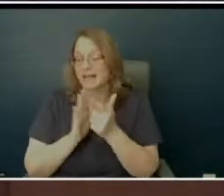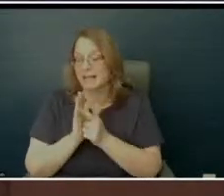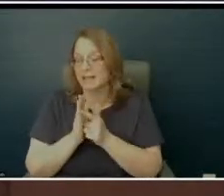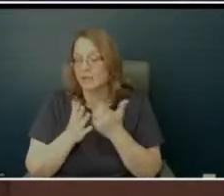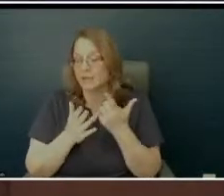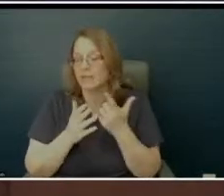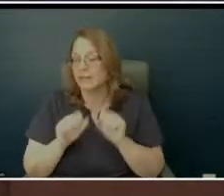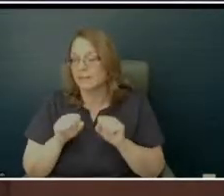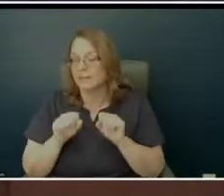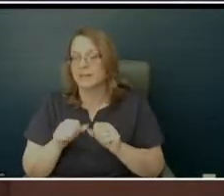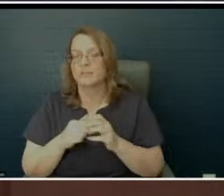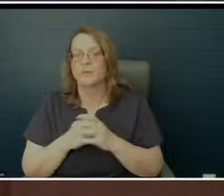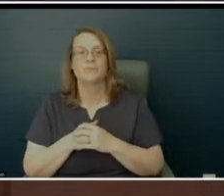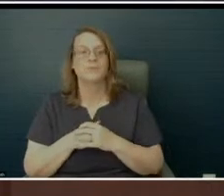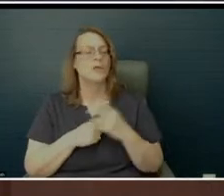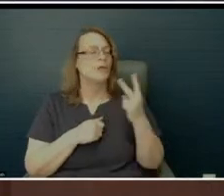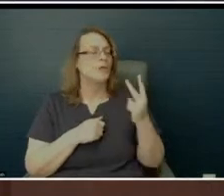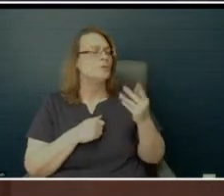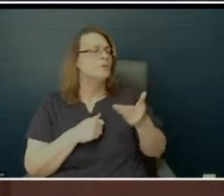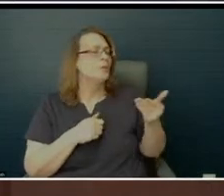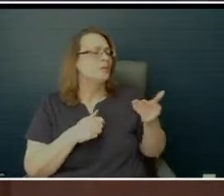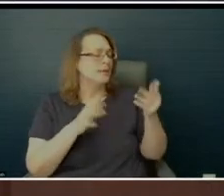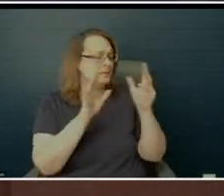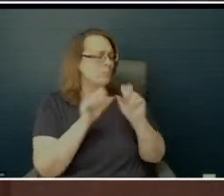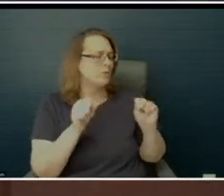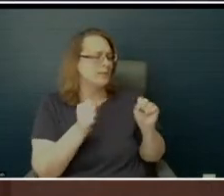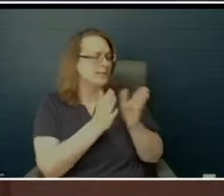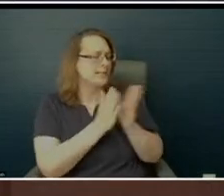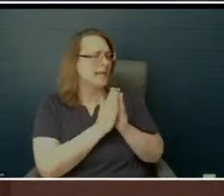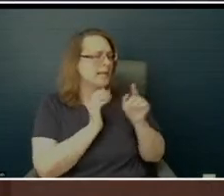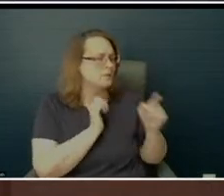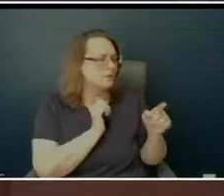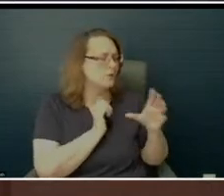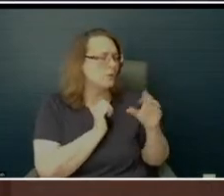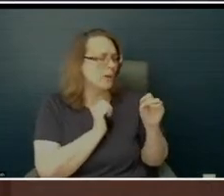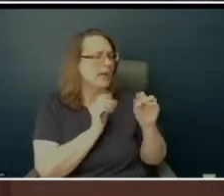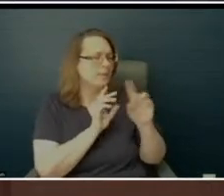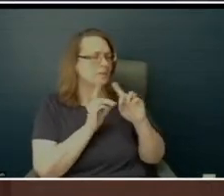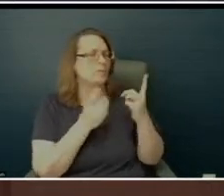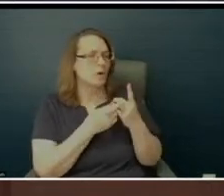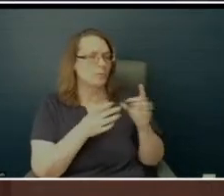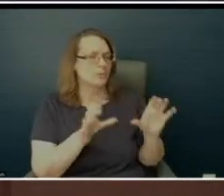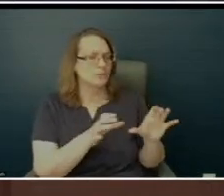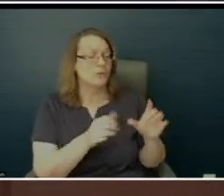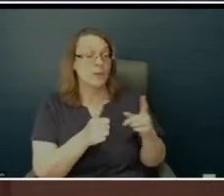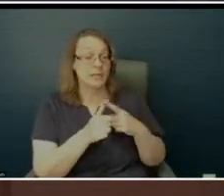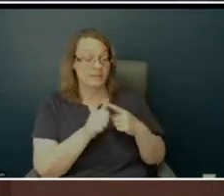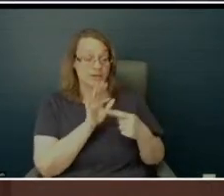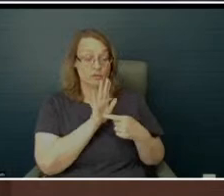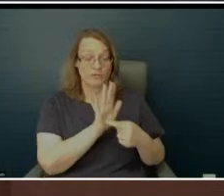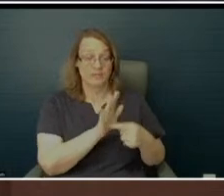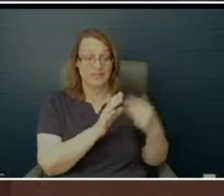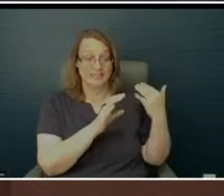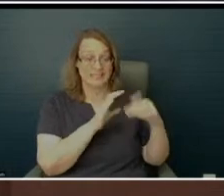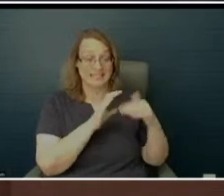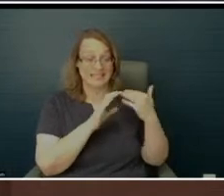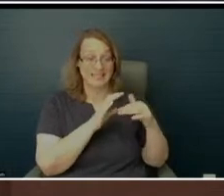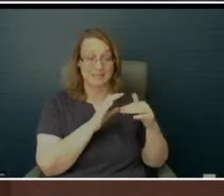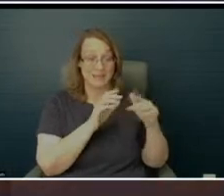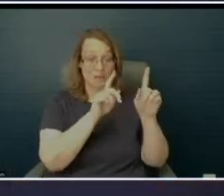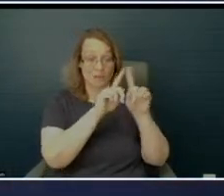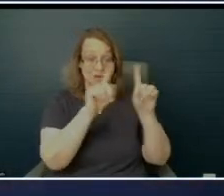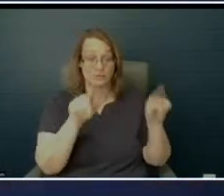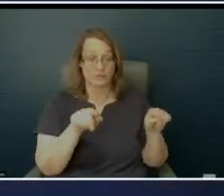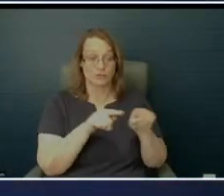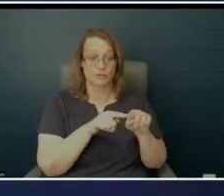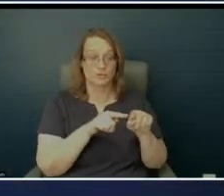the president asked you and the department to do. The first is reflected in this email that we're going to put on the screen. The president